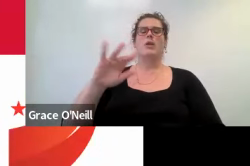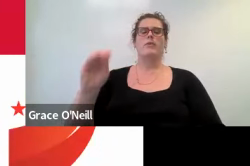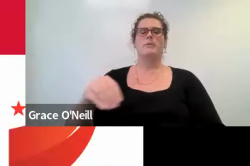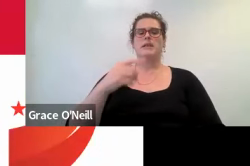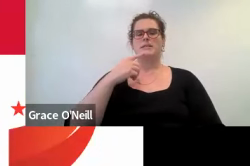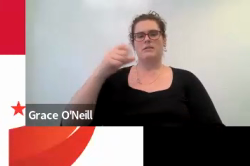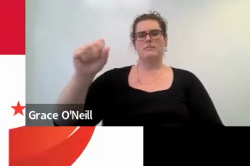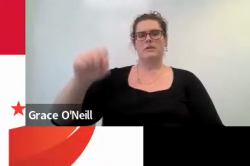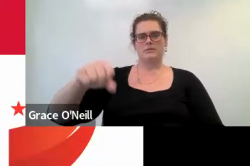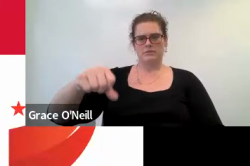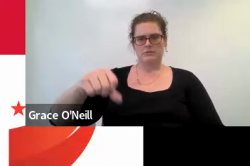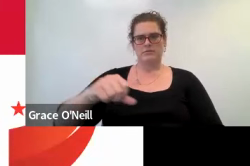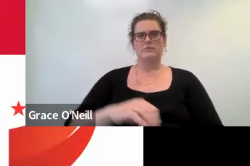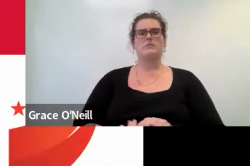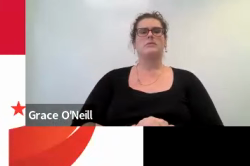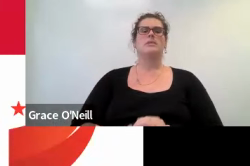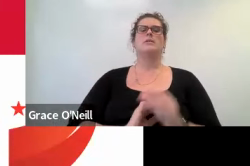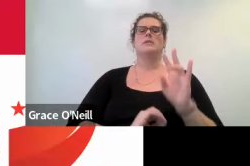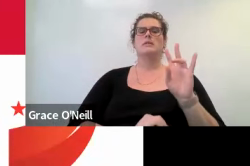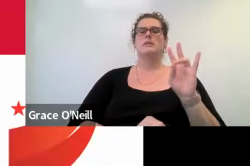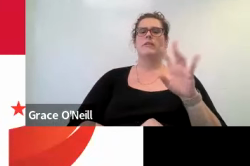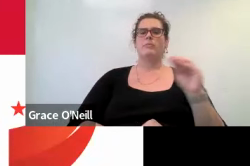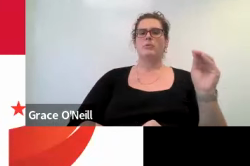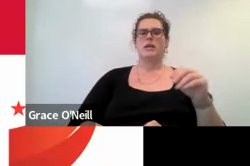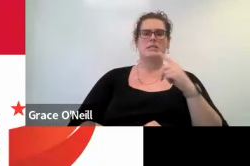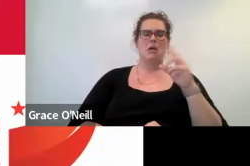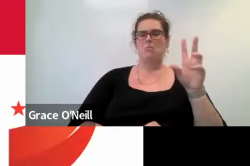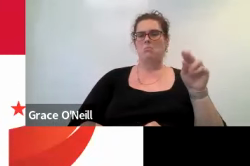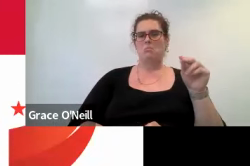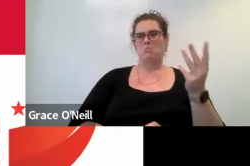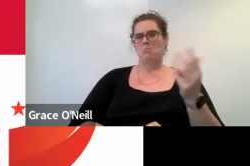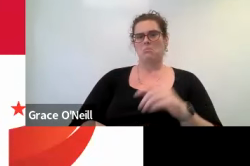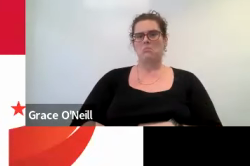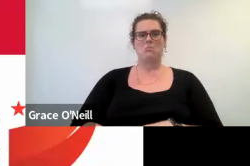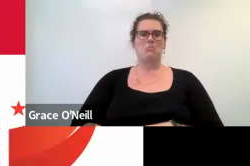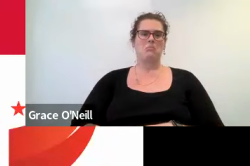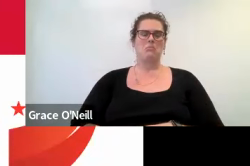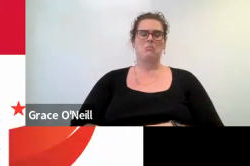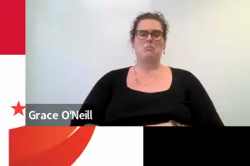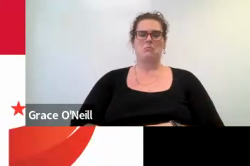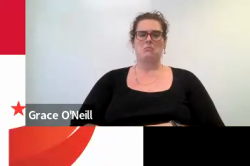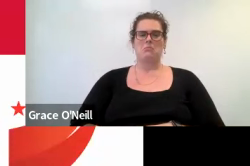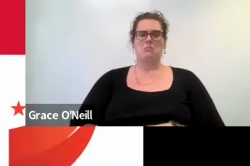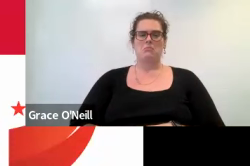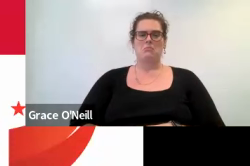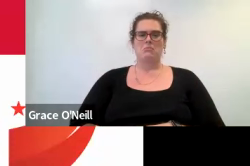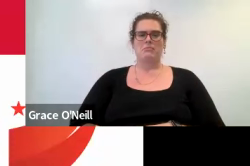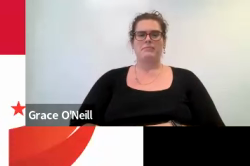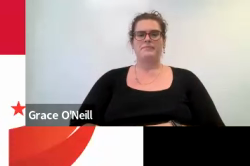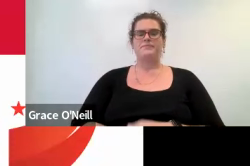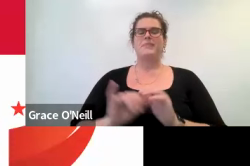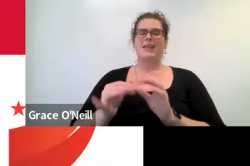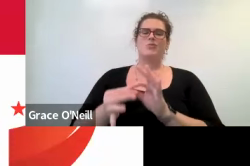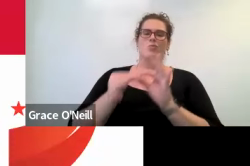from friends and family, and 75 reported no feelings of isolation, and sort of related to the previous question. And this is the